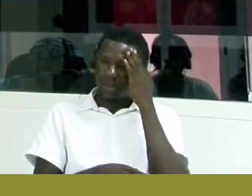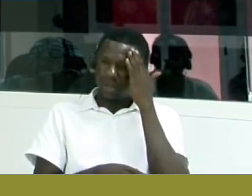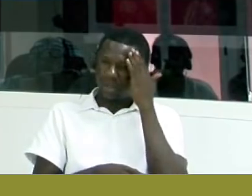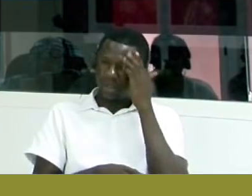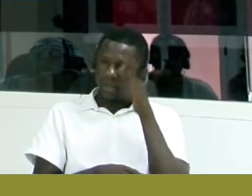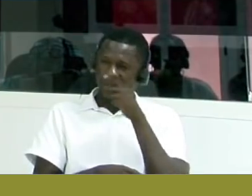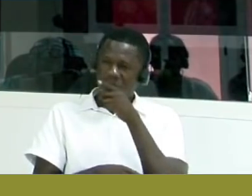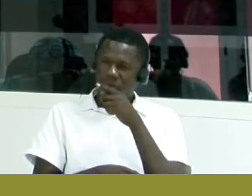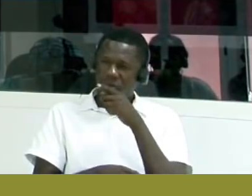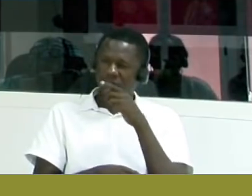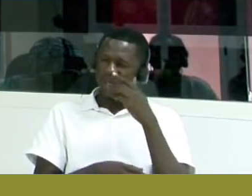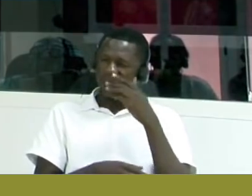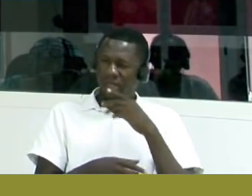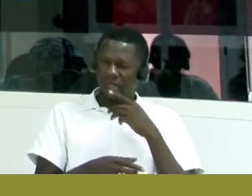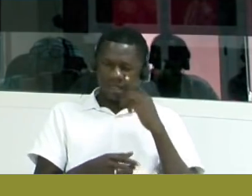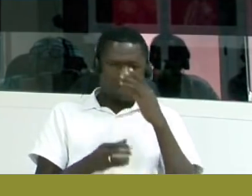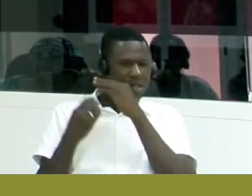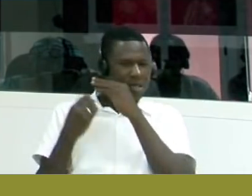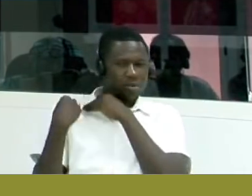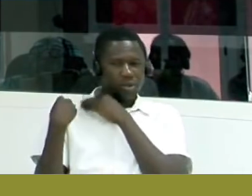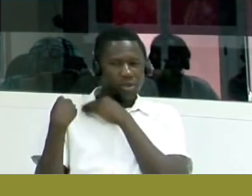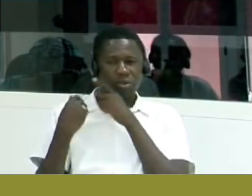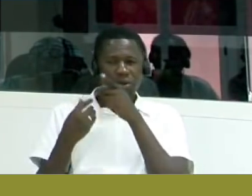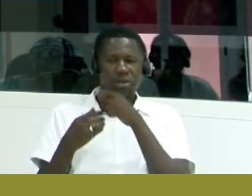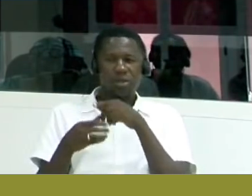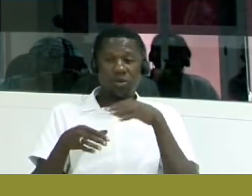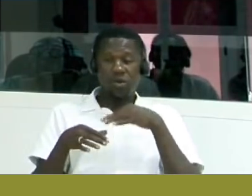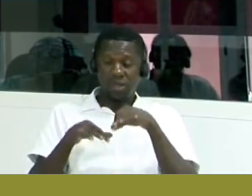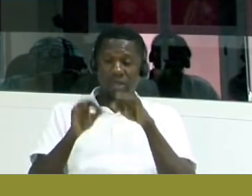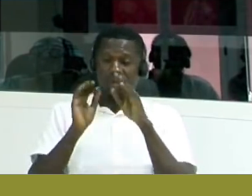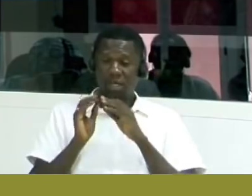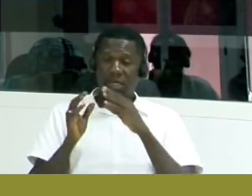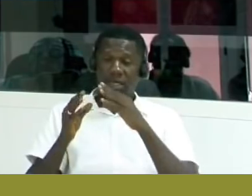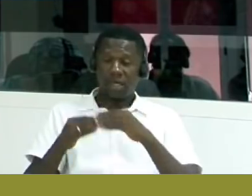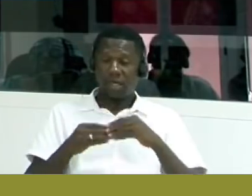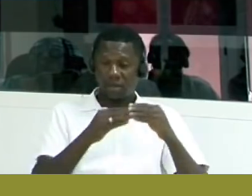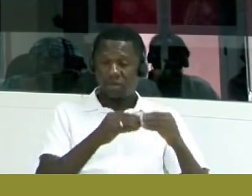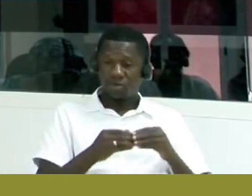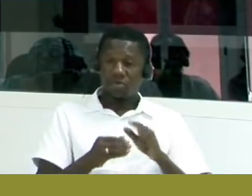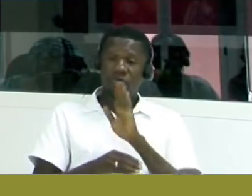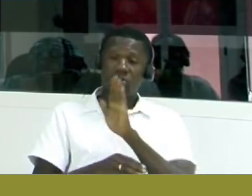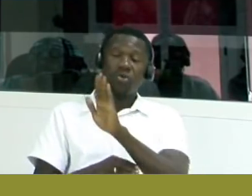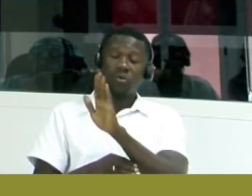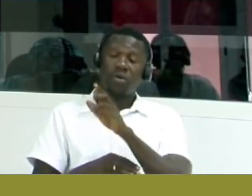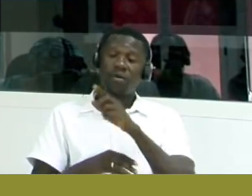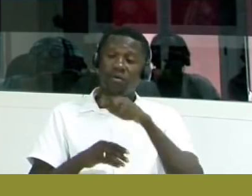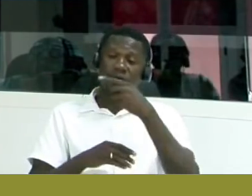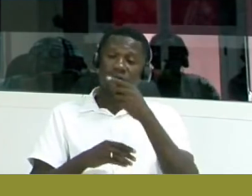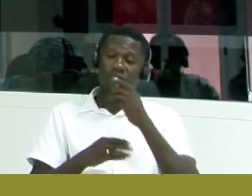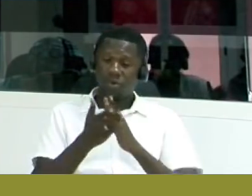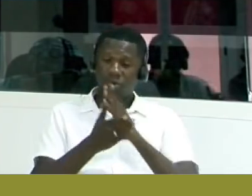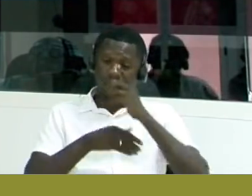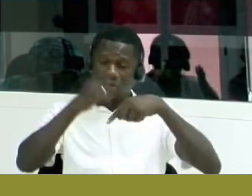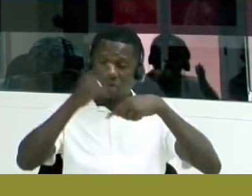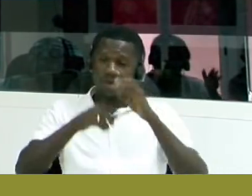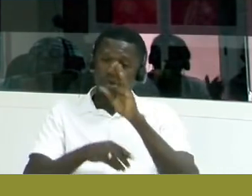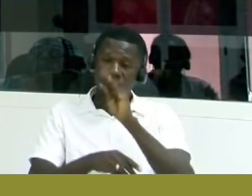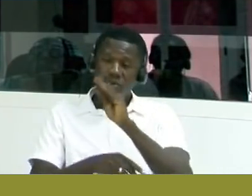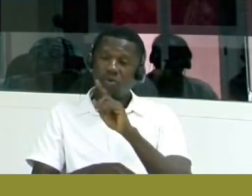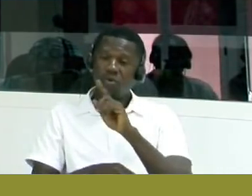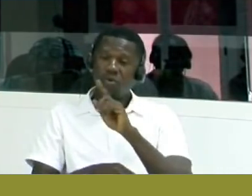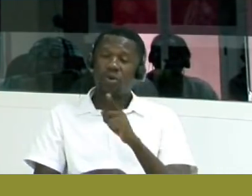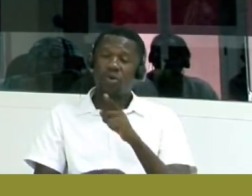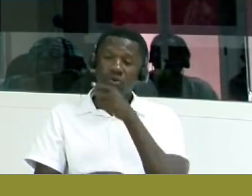you were legally obliged to take action to stop them from continuing to do what